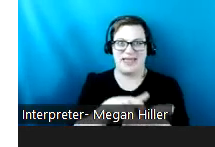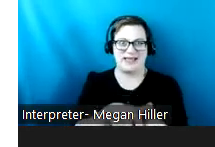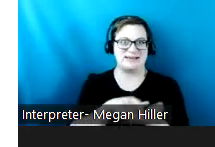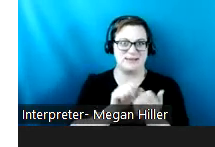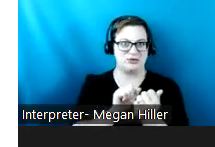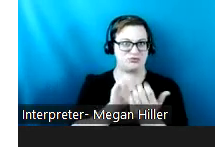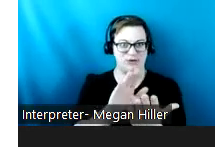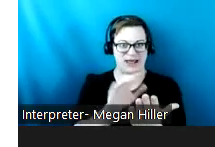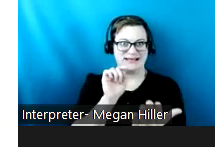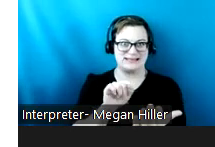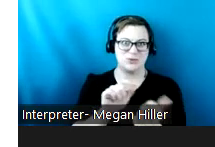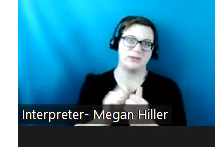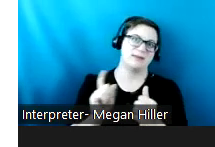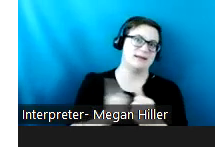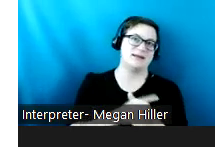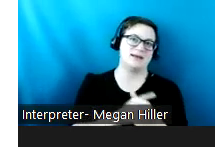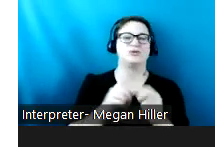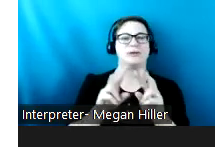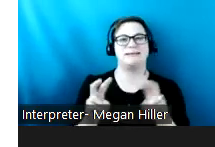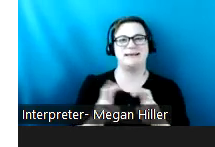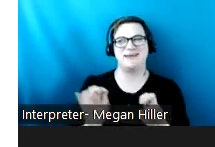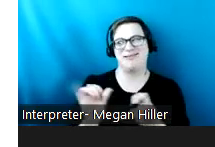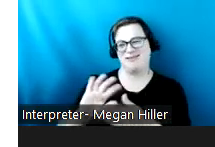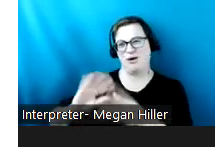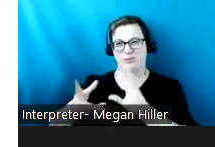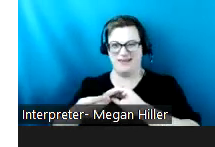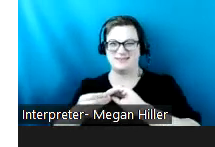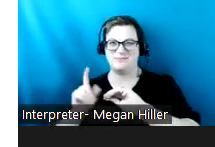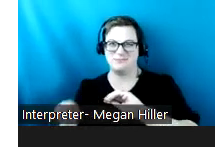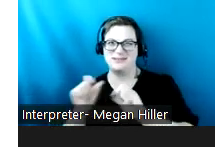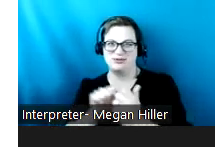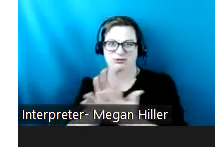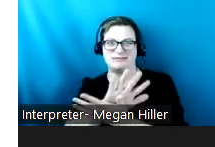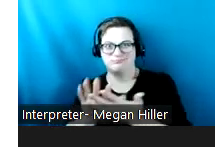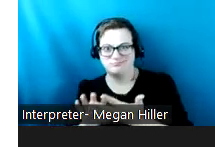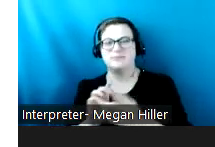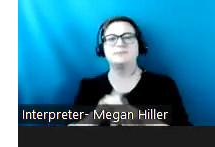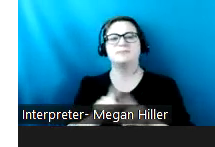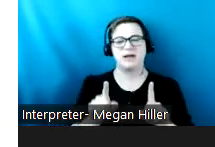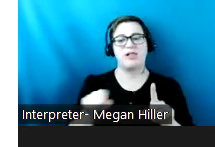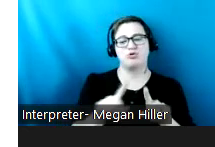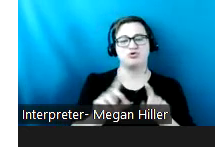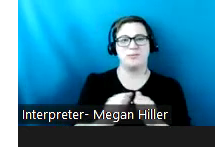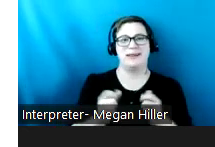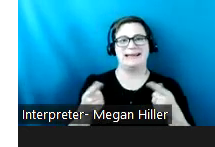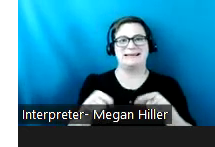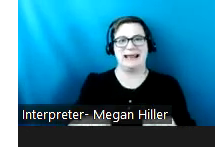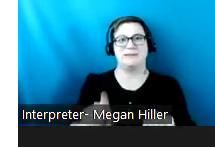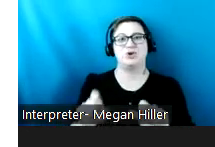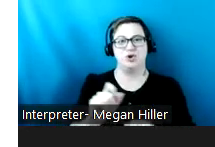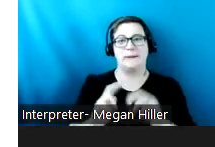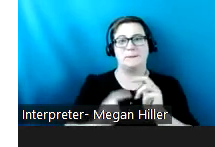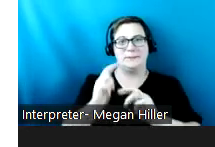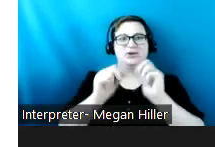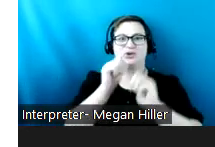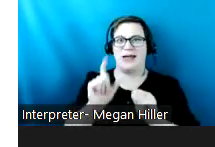in initial assessment as it does in the comprehensive. And so those can be those can be in tandem of, you can build on it. You don't have